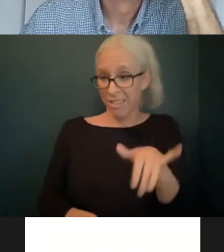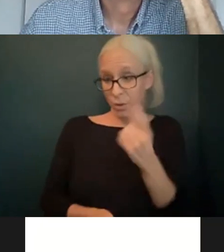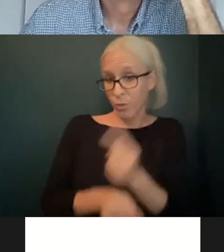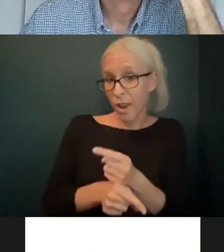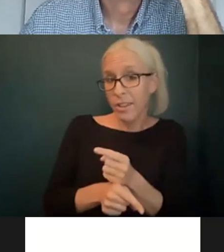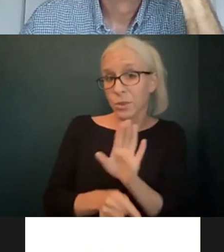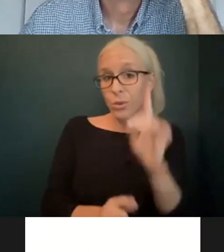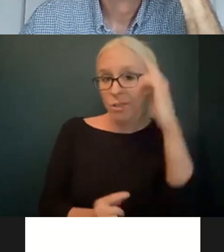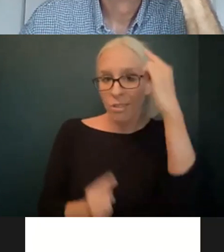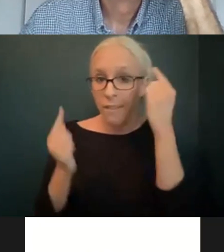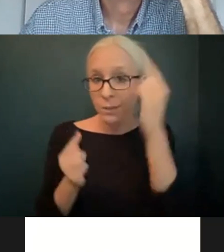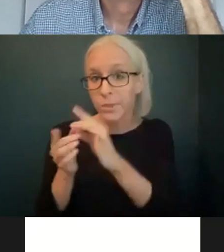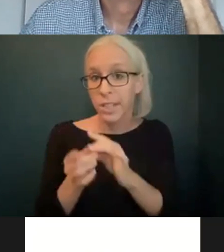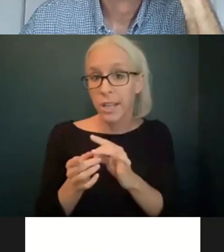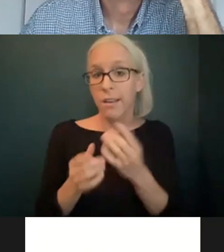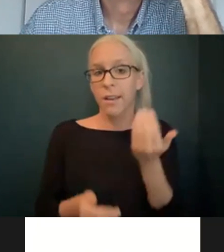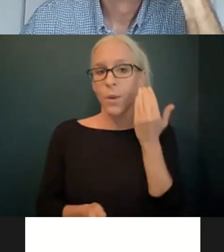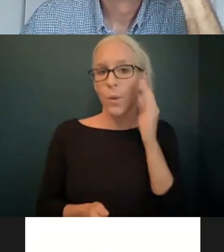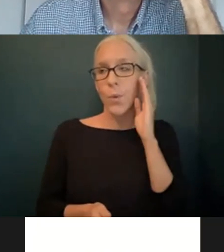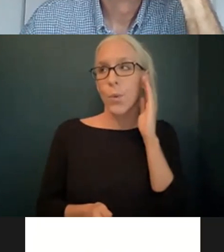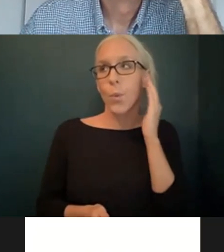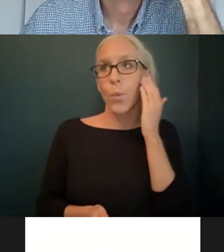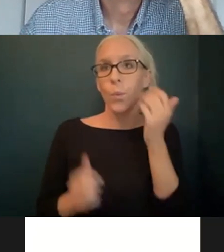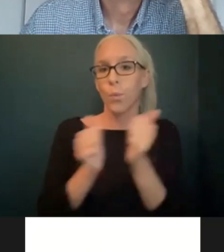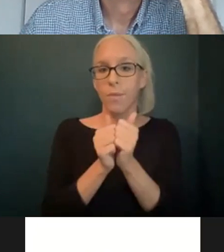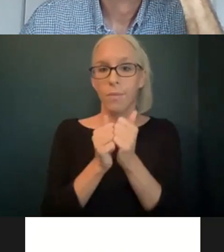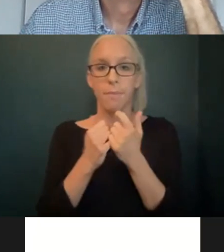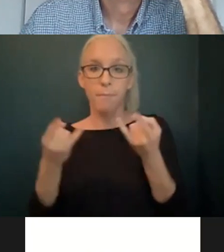with masks and vaccines, it would be like the best